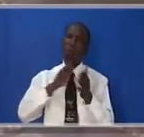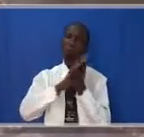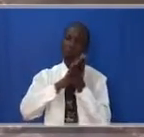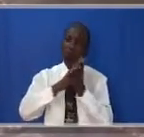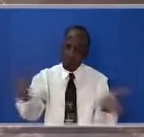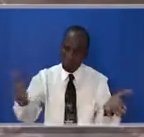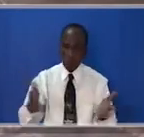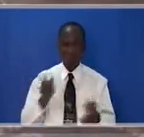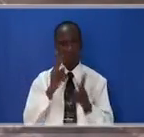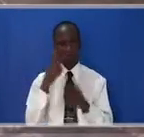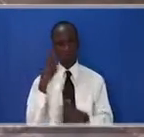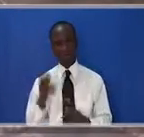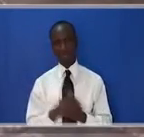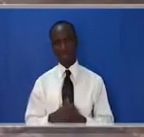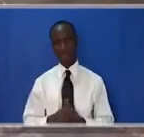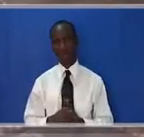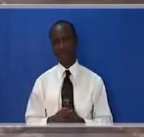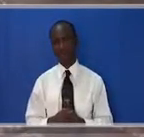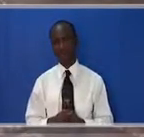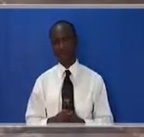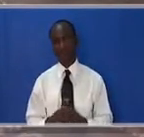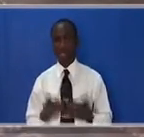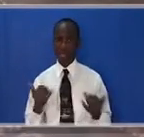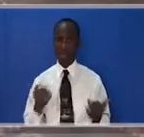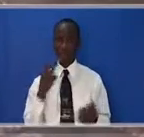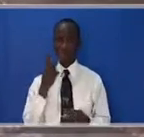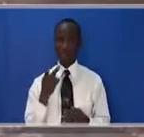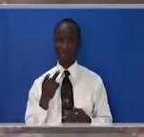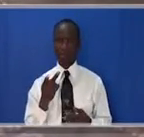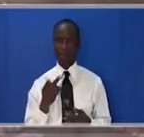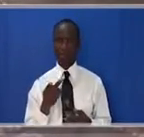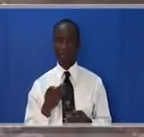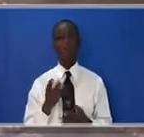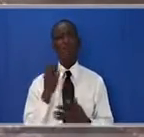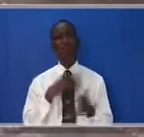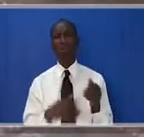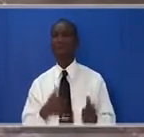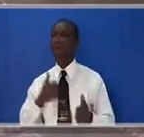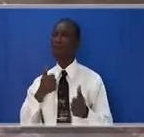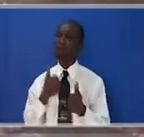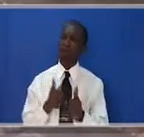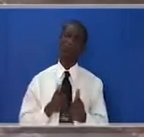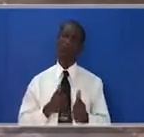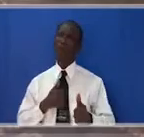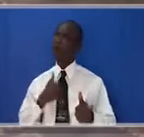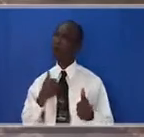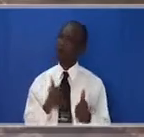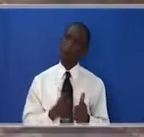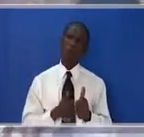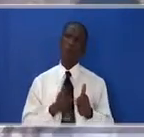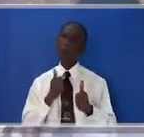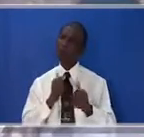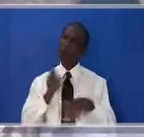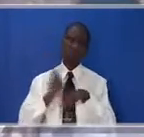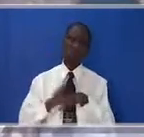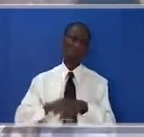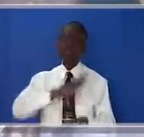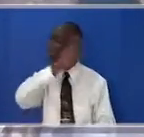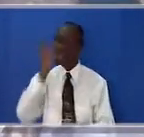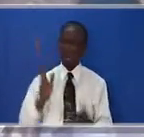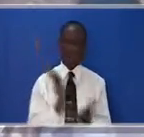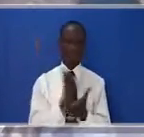see. Unfortunately, there are some people who are die-hard followers and they don't want to escape for